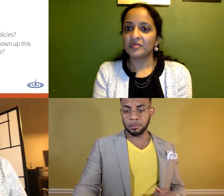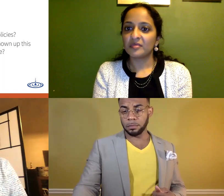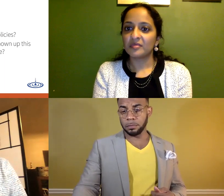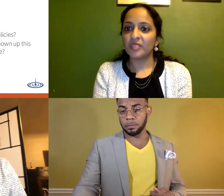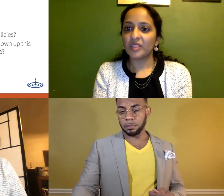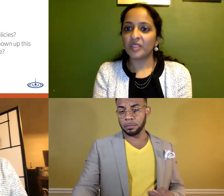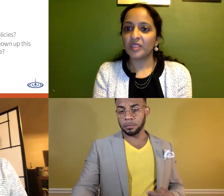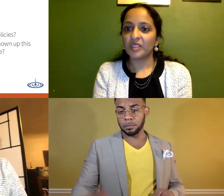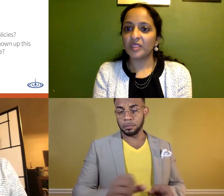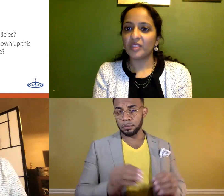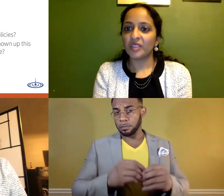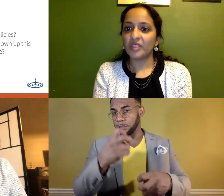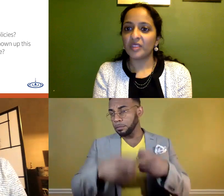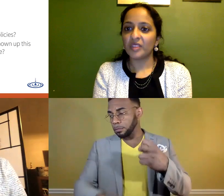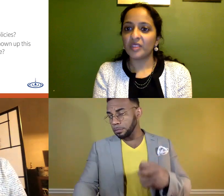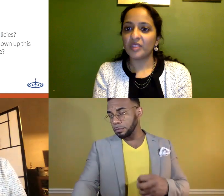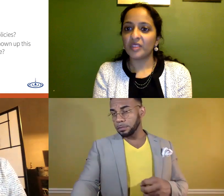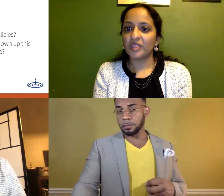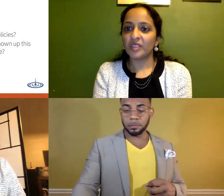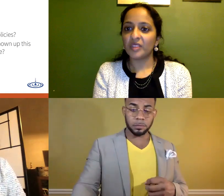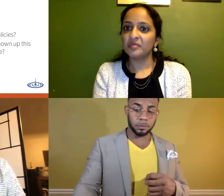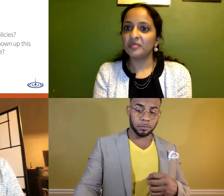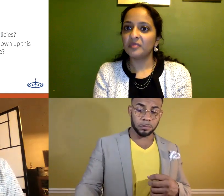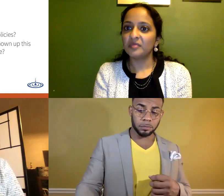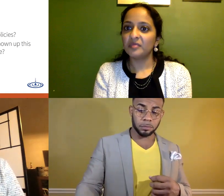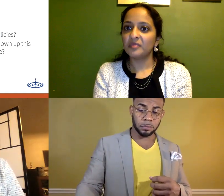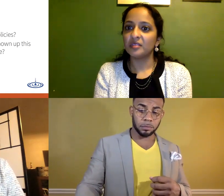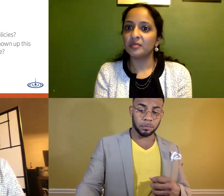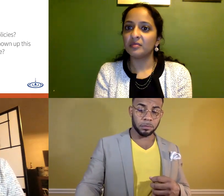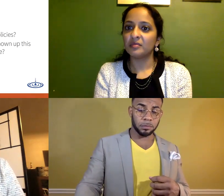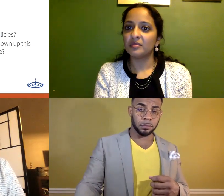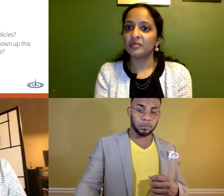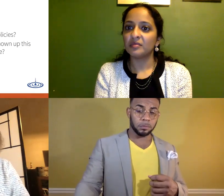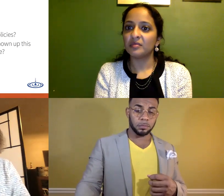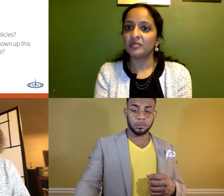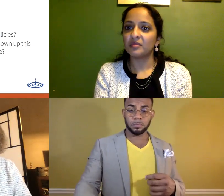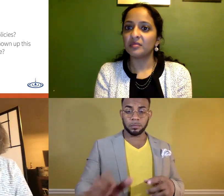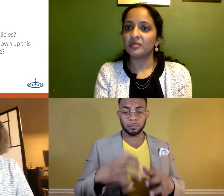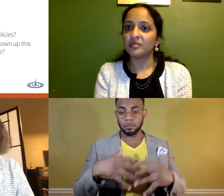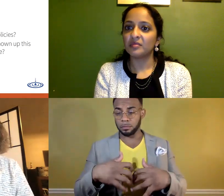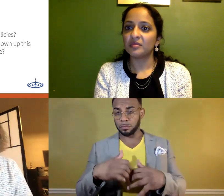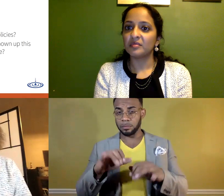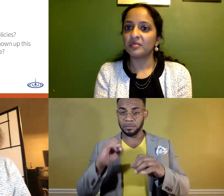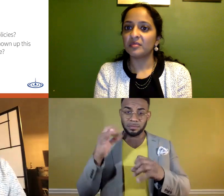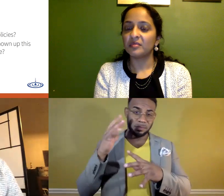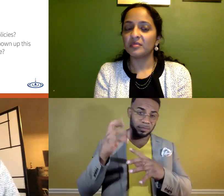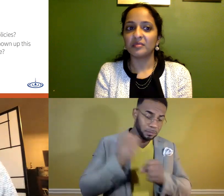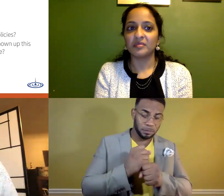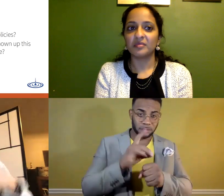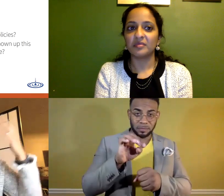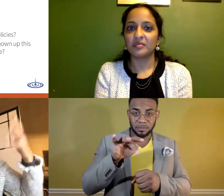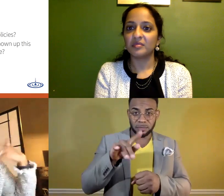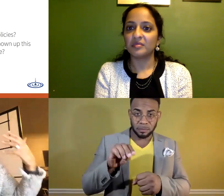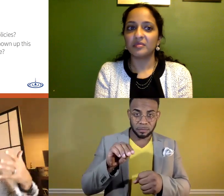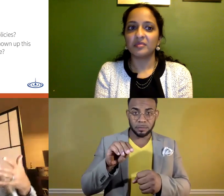Make it more difficult to dismantle centuries of de facto racist policies. Now, here's the thing.